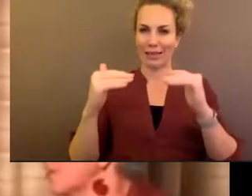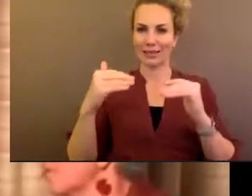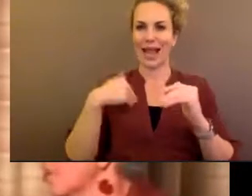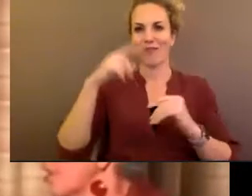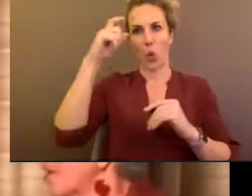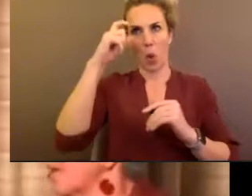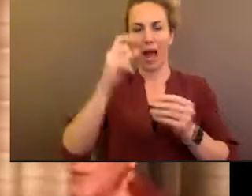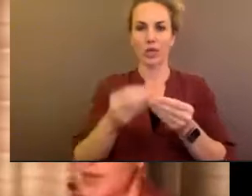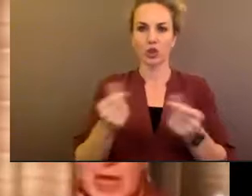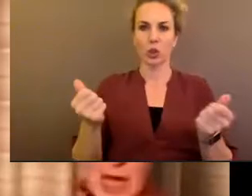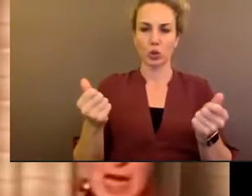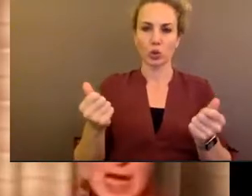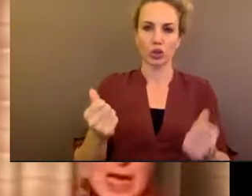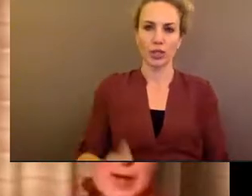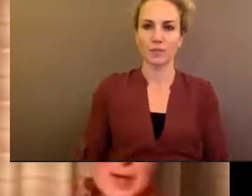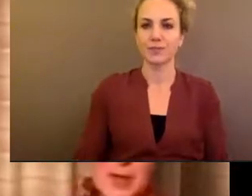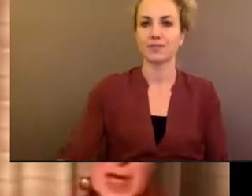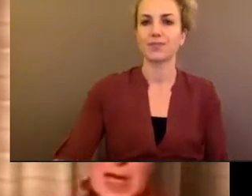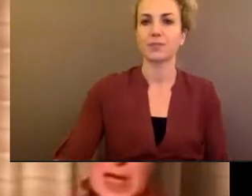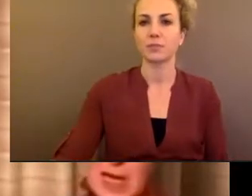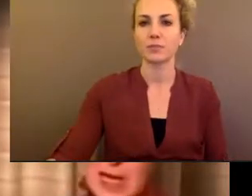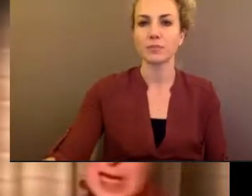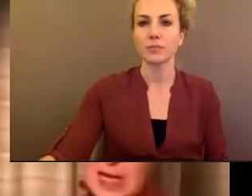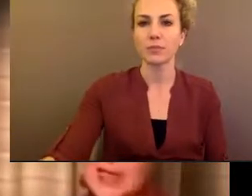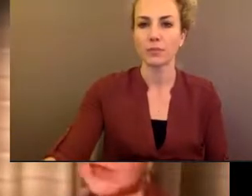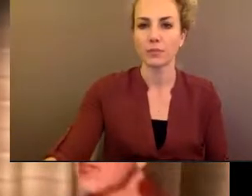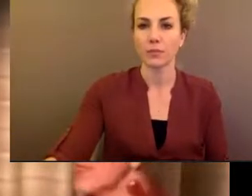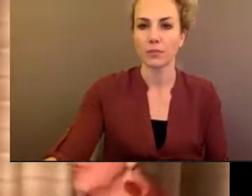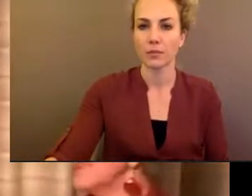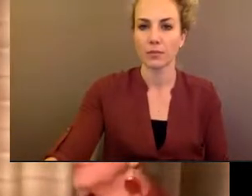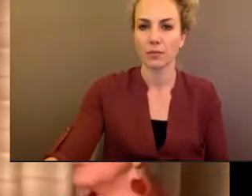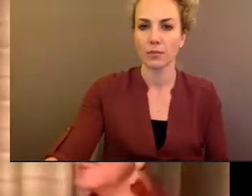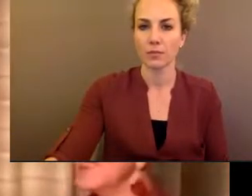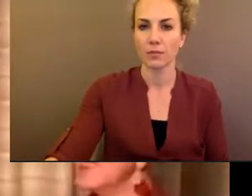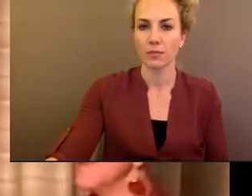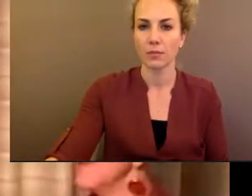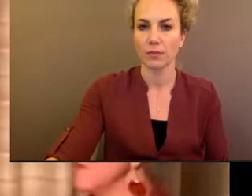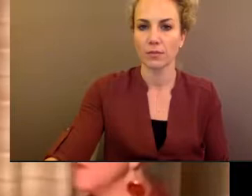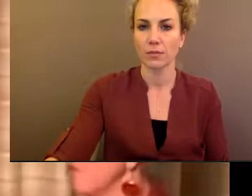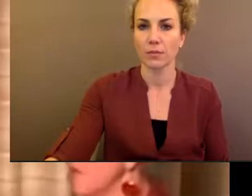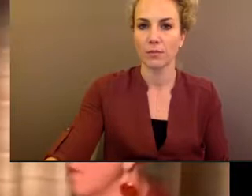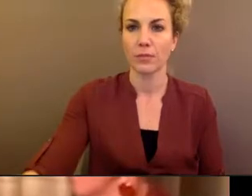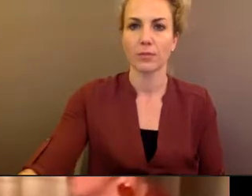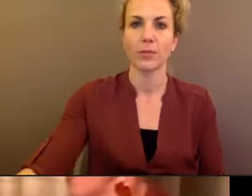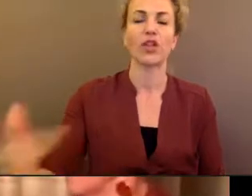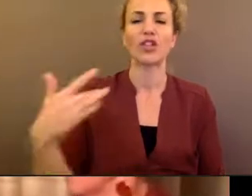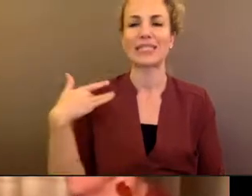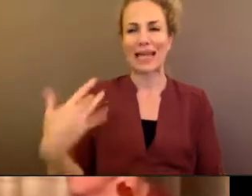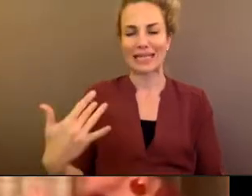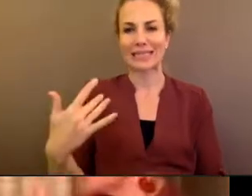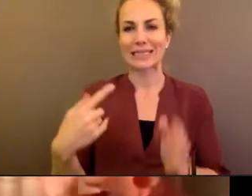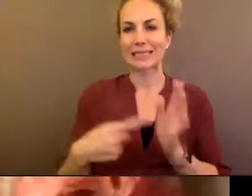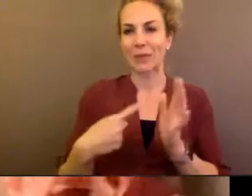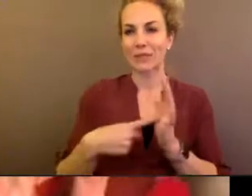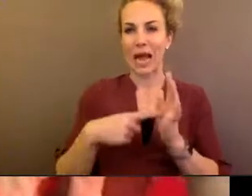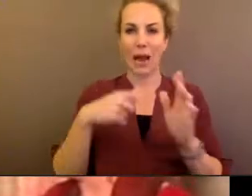wise resolution. Mm-hmm. There's a tendency, sometimes people want to find an item, there's